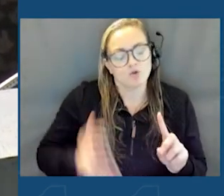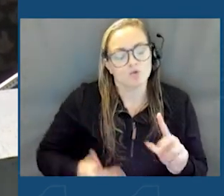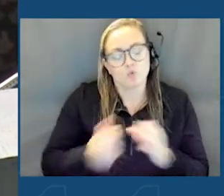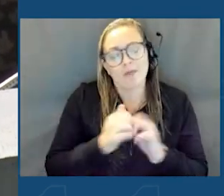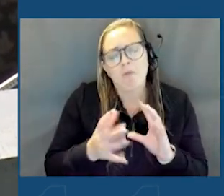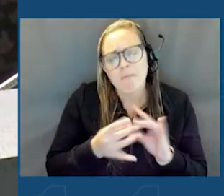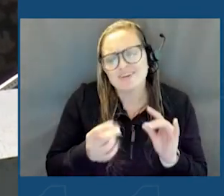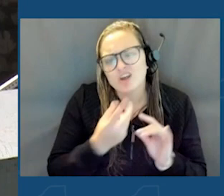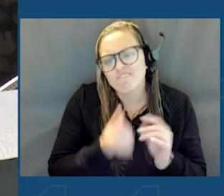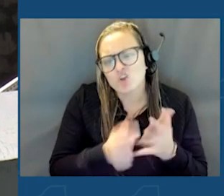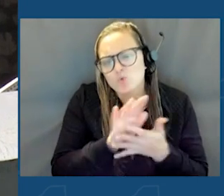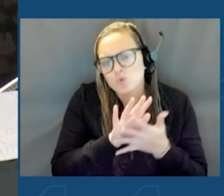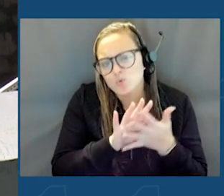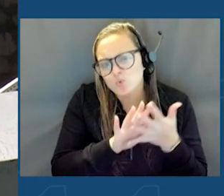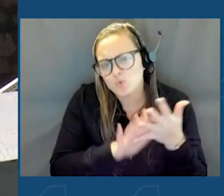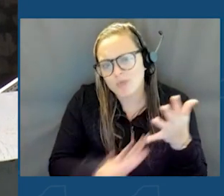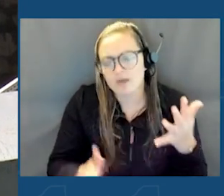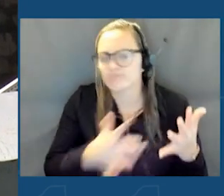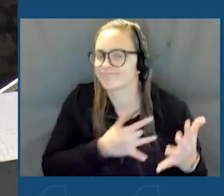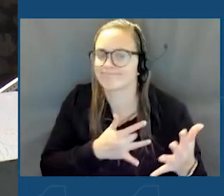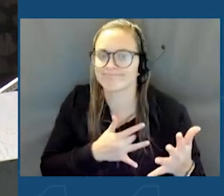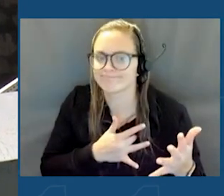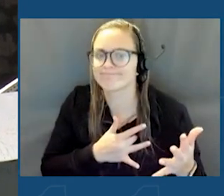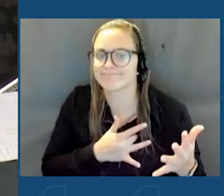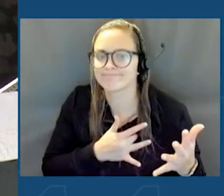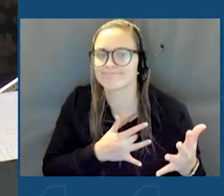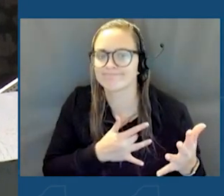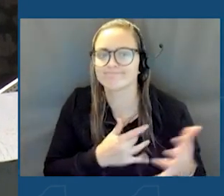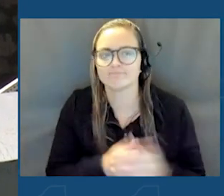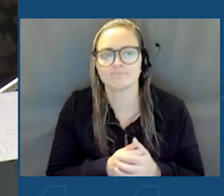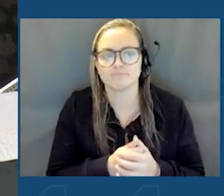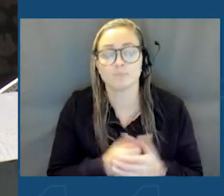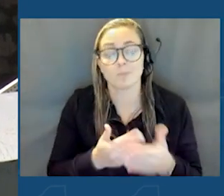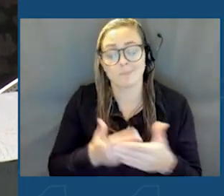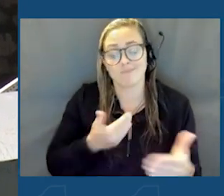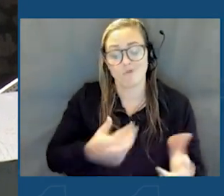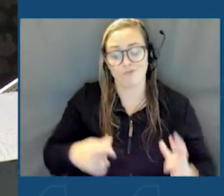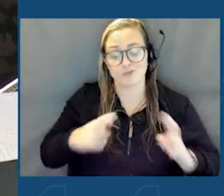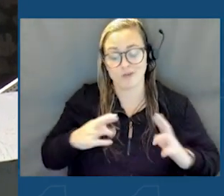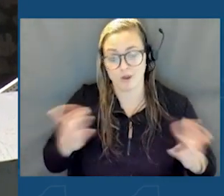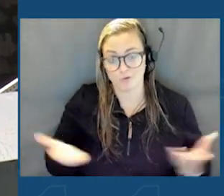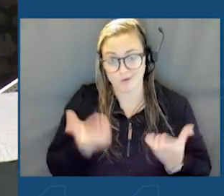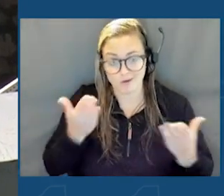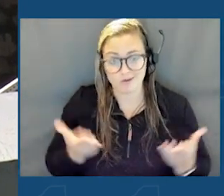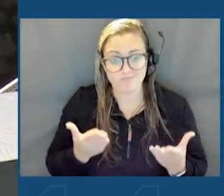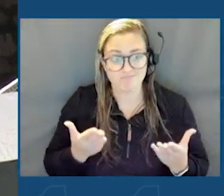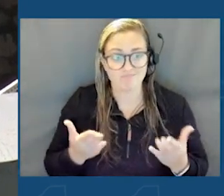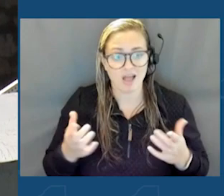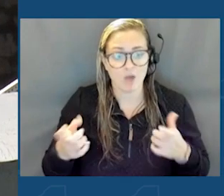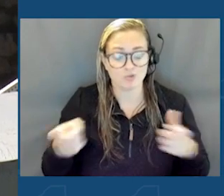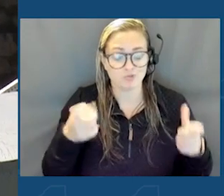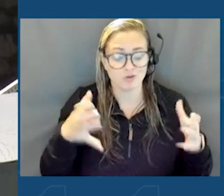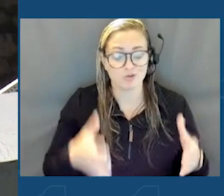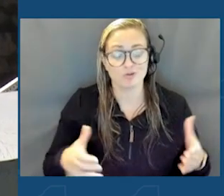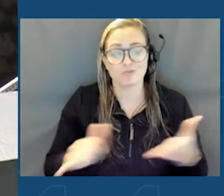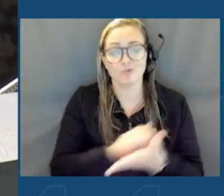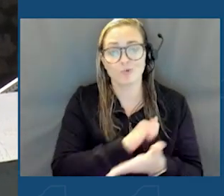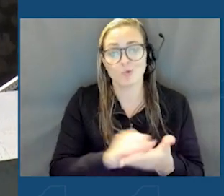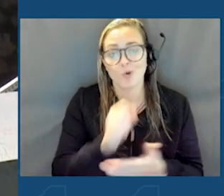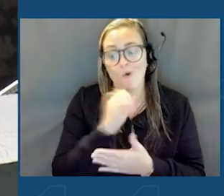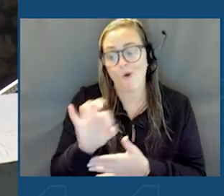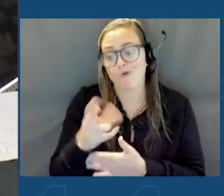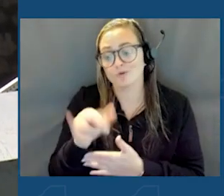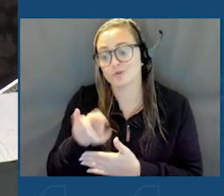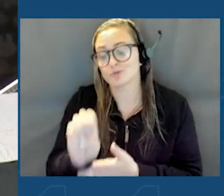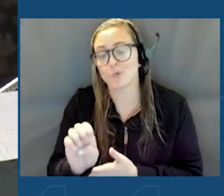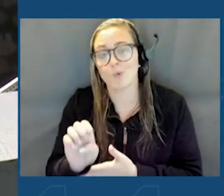of things that are near and dear to my heart. Prior to retiring here in Lake Placid, I was director of the New York Offshore Wind Alliance, and prior